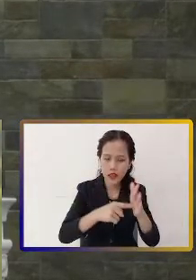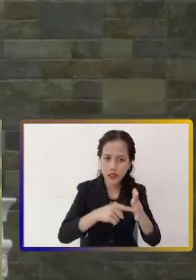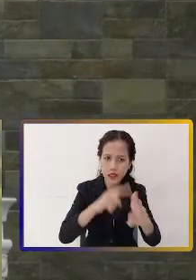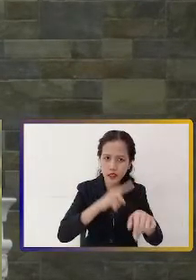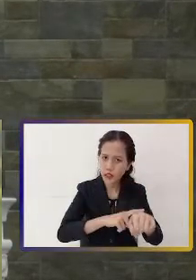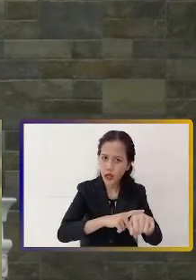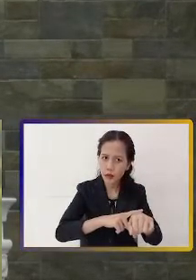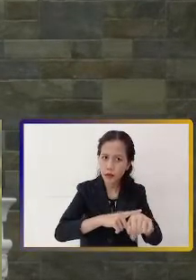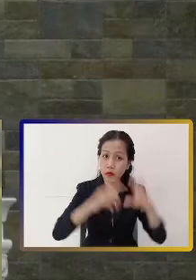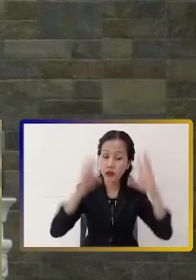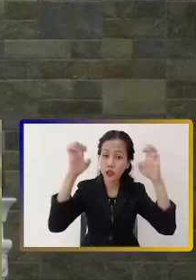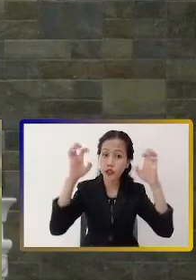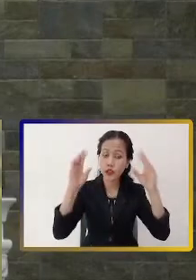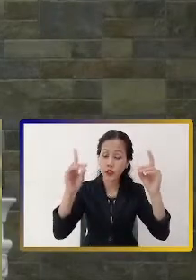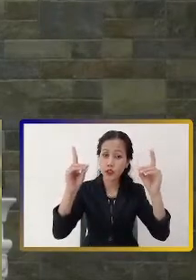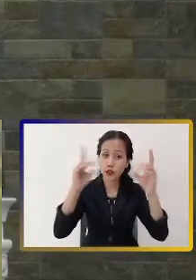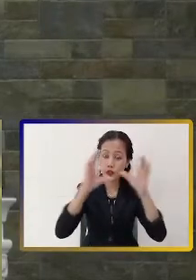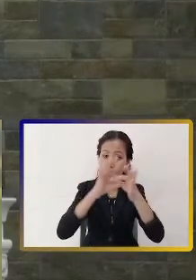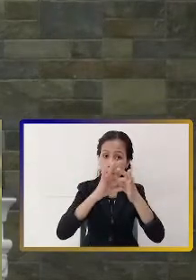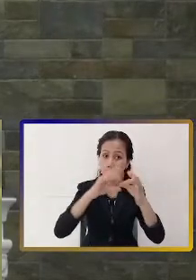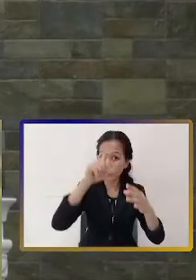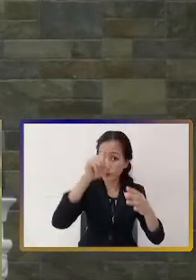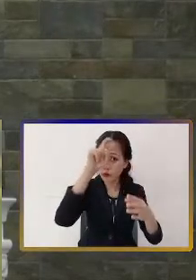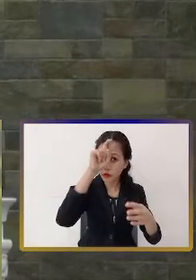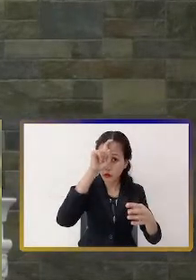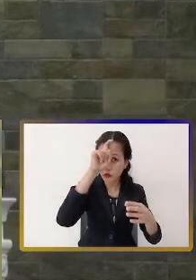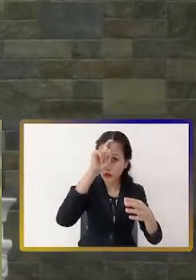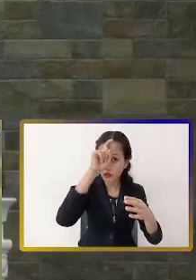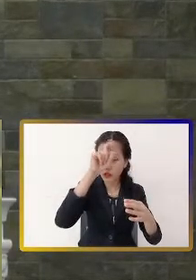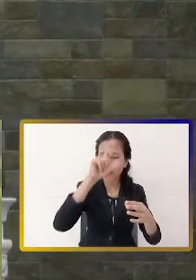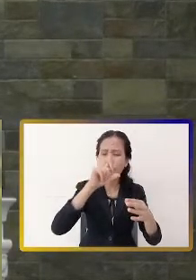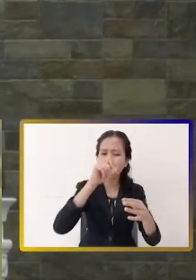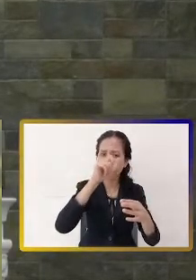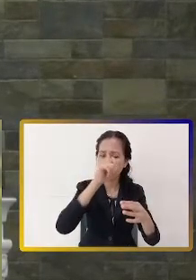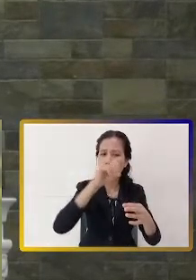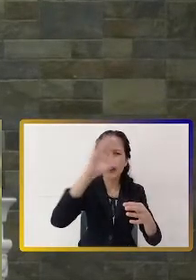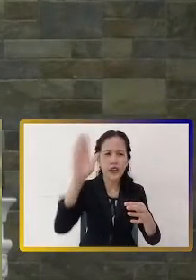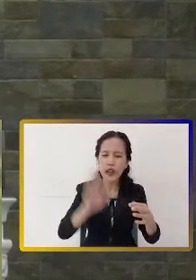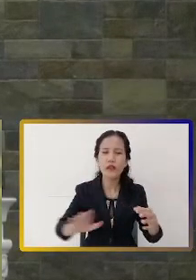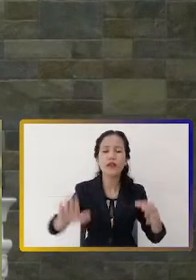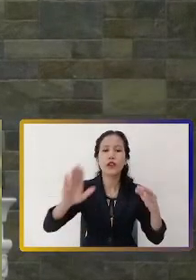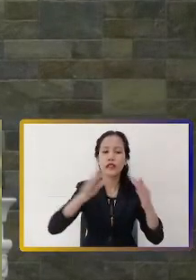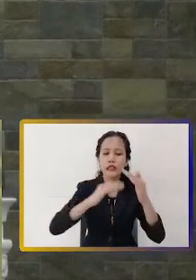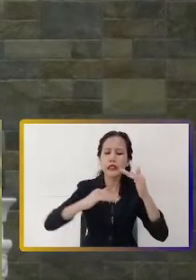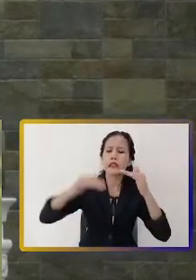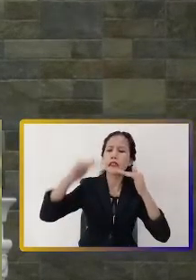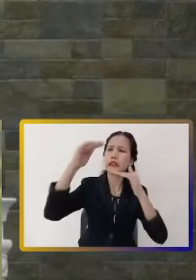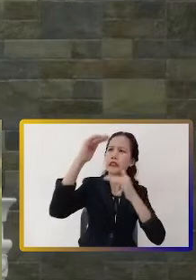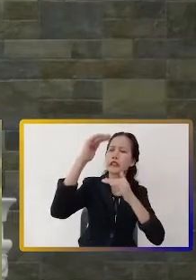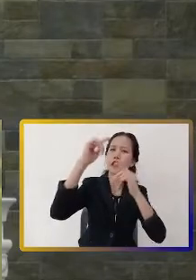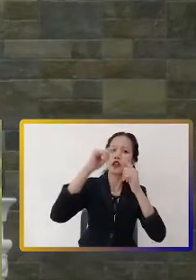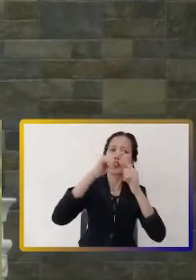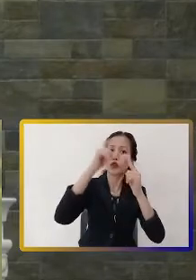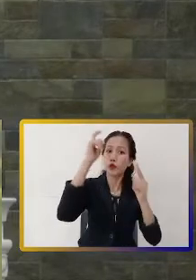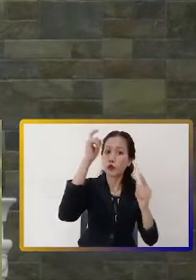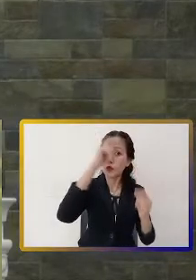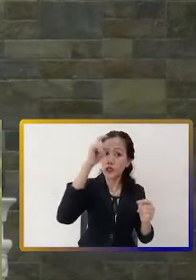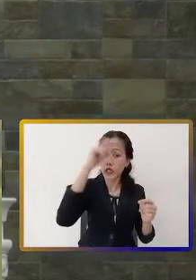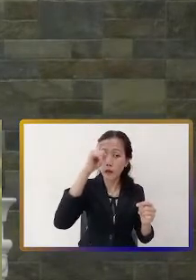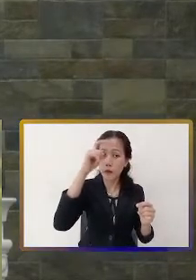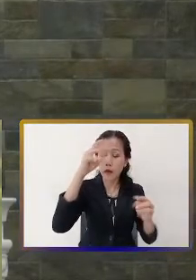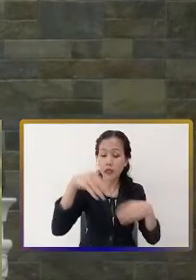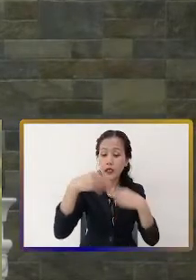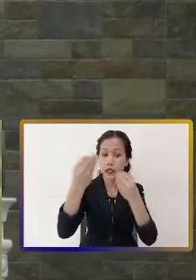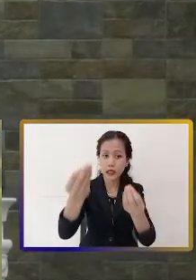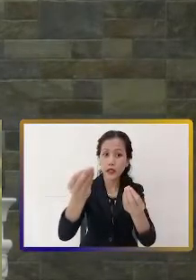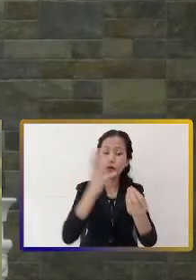will never exceed sa education or sa wisdom na binigay ng Diyos kay Solomon. Do you get that? Naunawaan